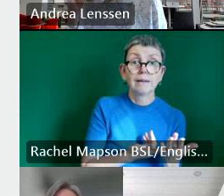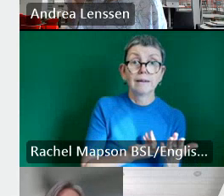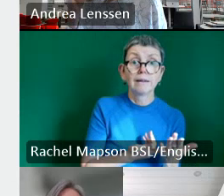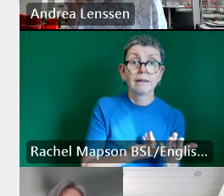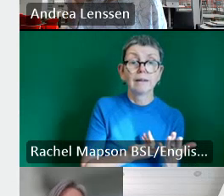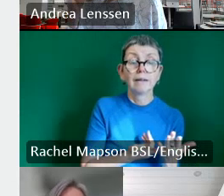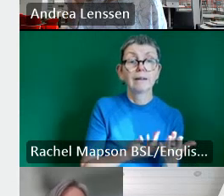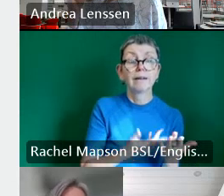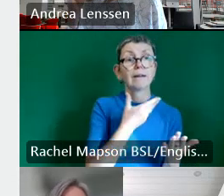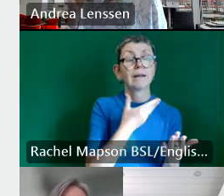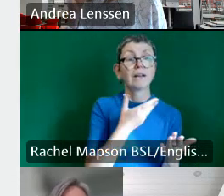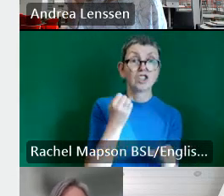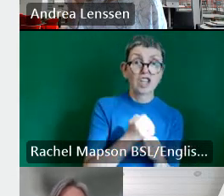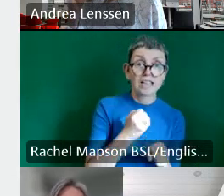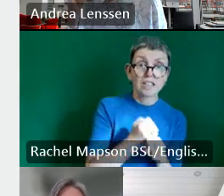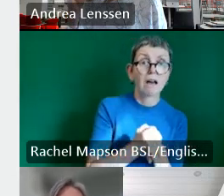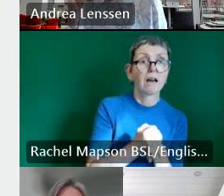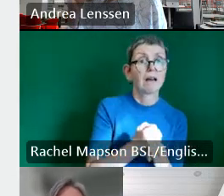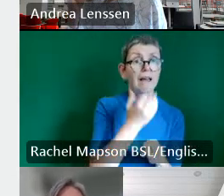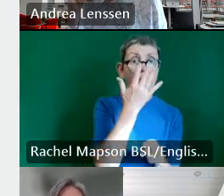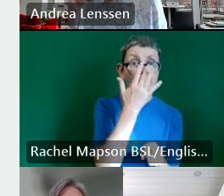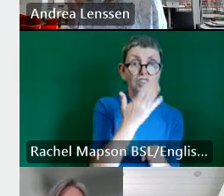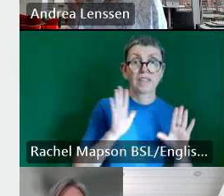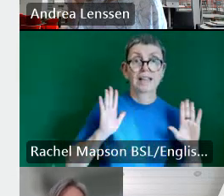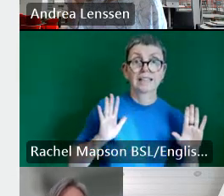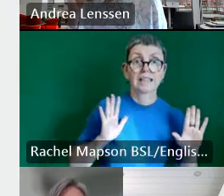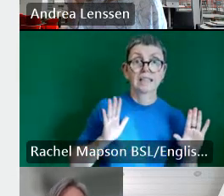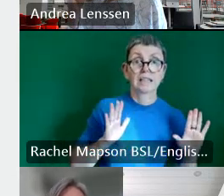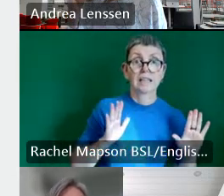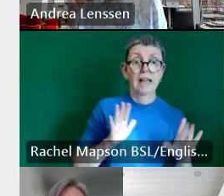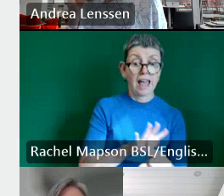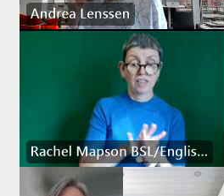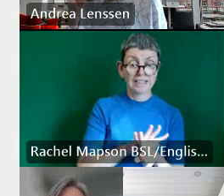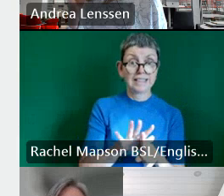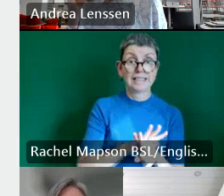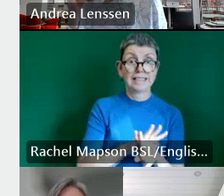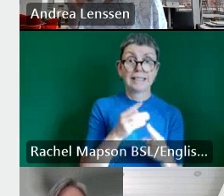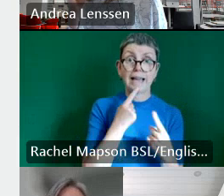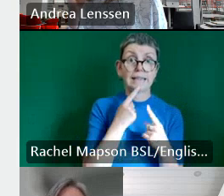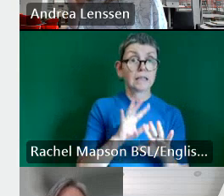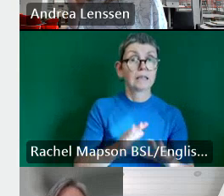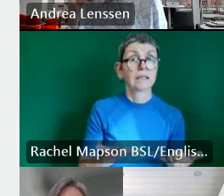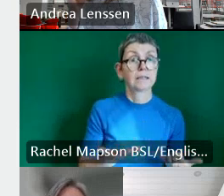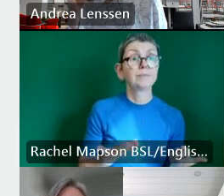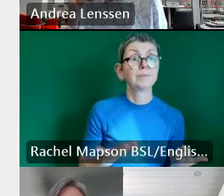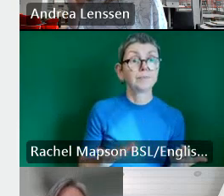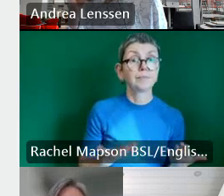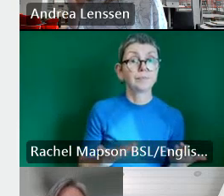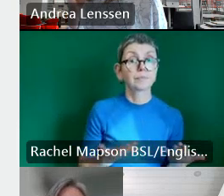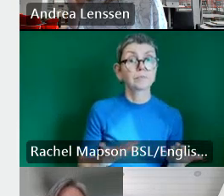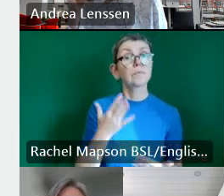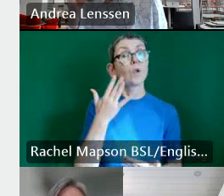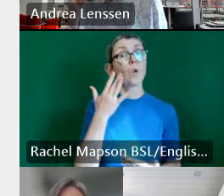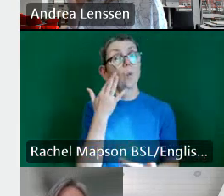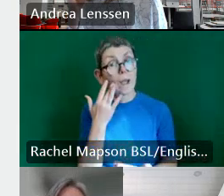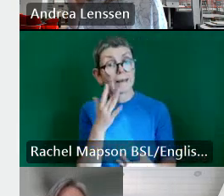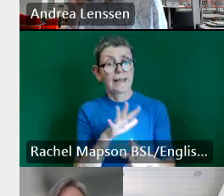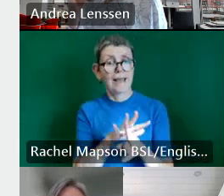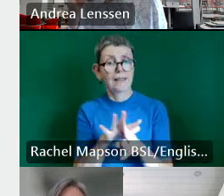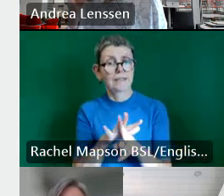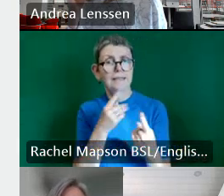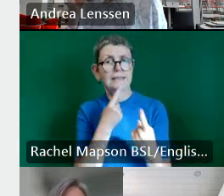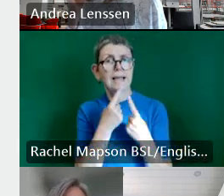gender and age. It didn't include ethnicity. So when that data on ethnicity was finally released, it highlighted that there was